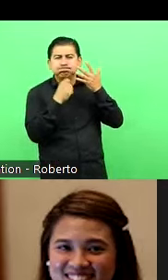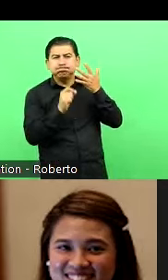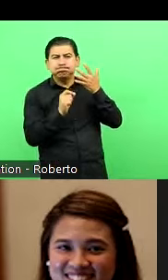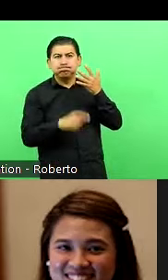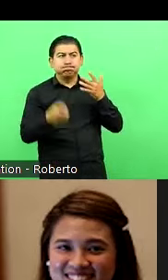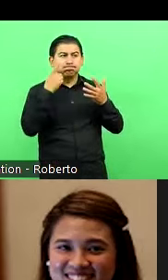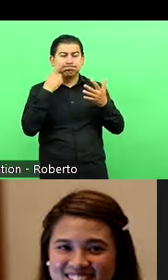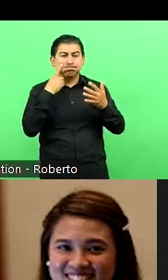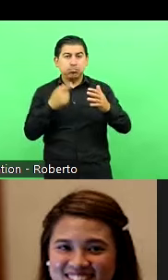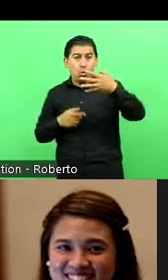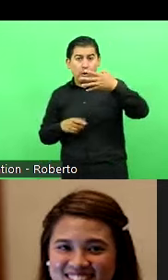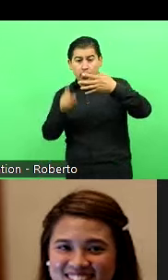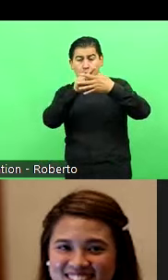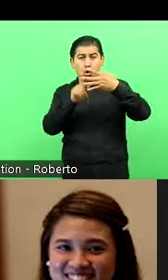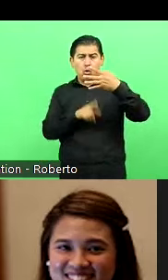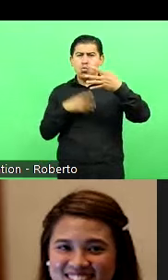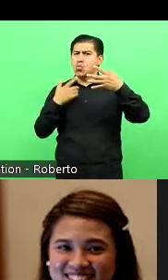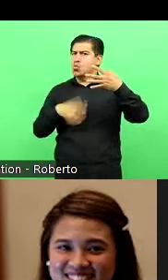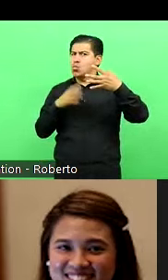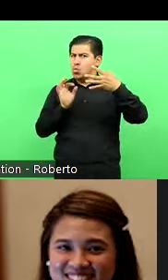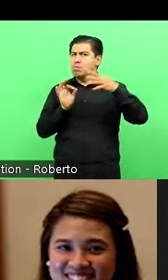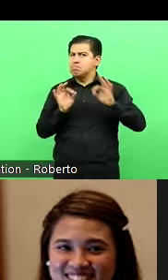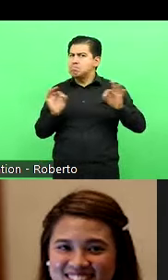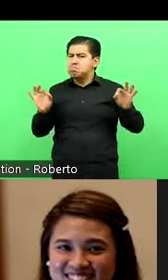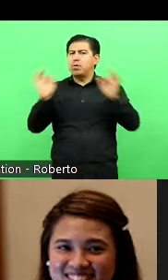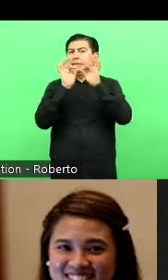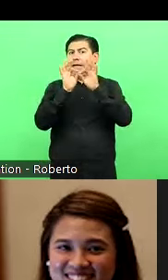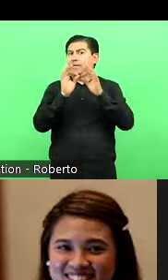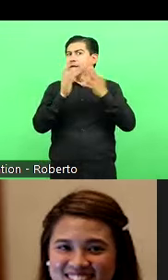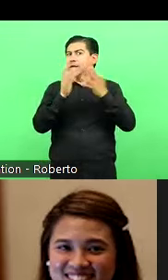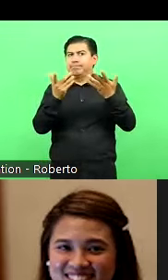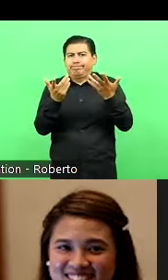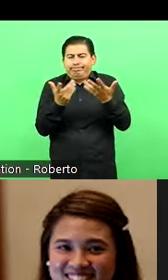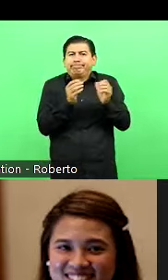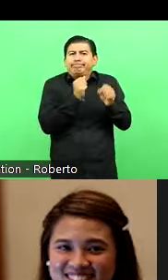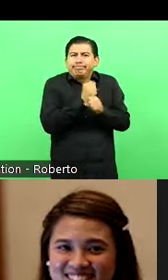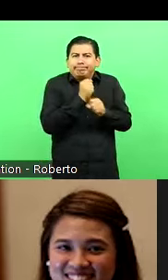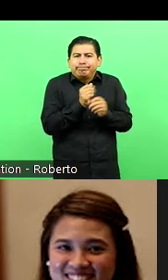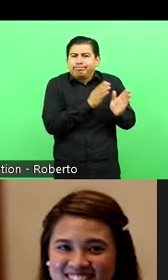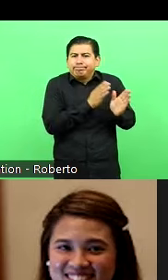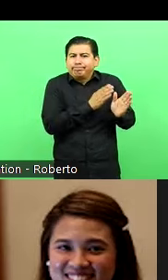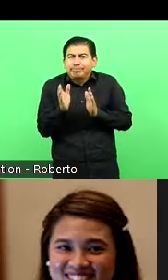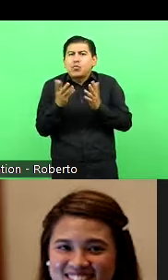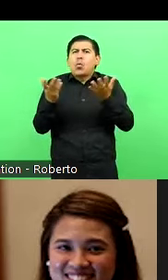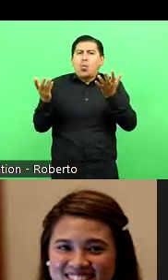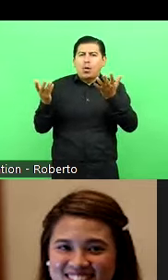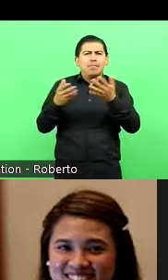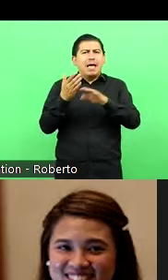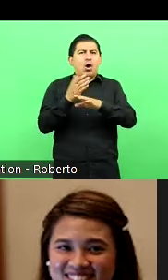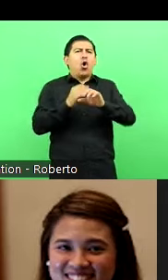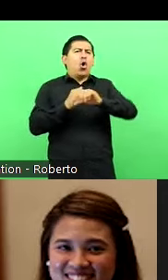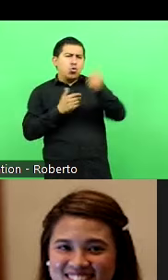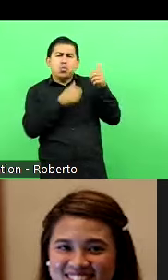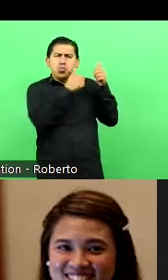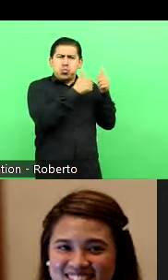addressed to cover significant gaps for our policies, for our inclusion policies. So we are able